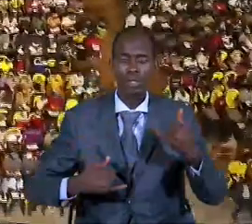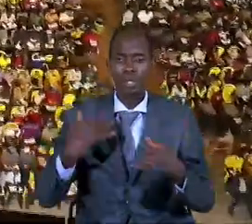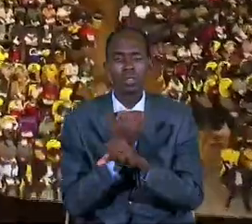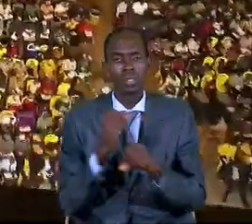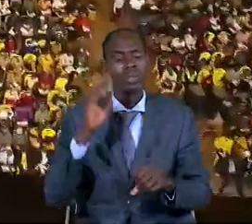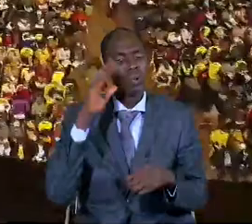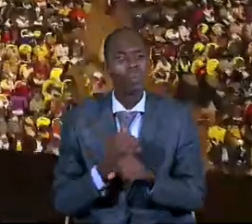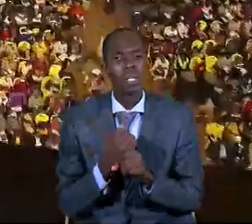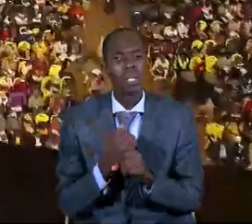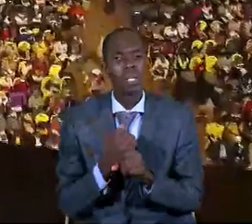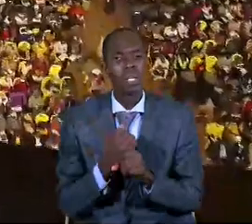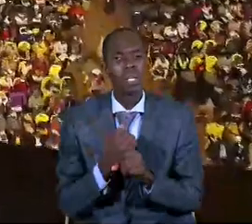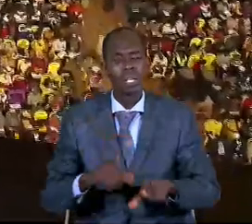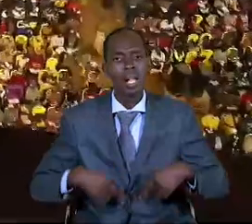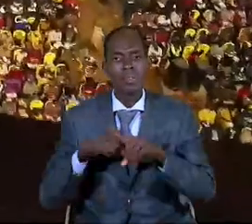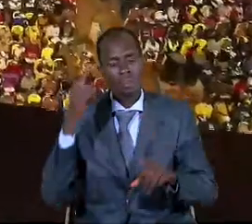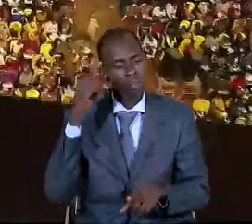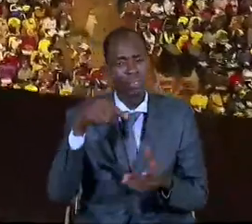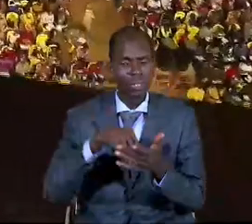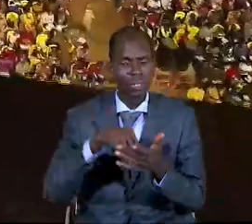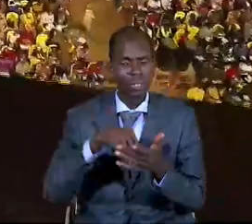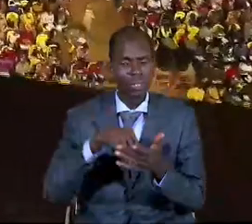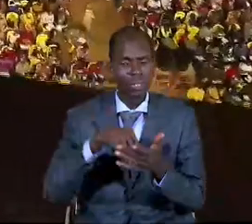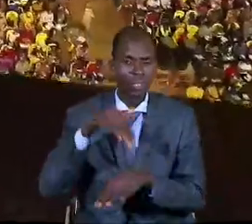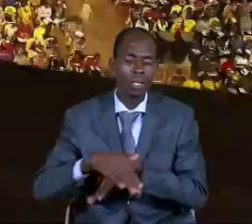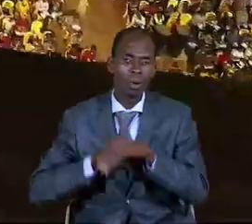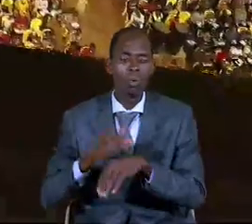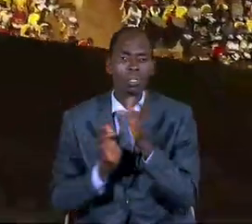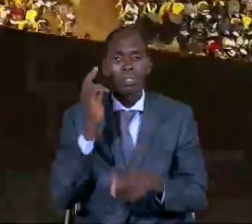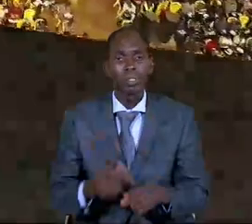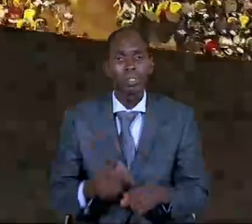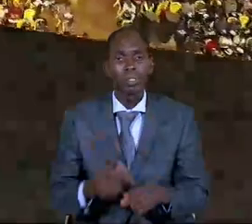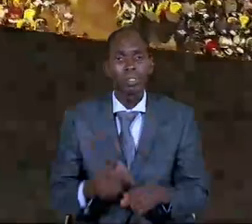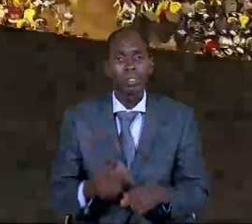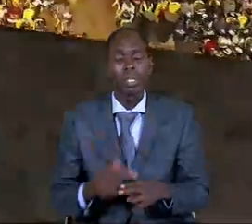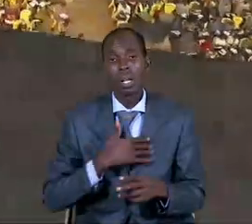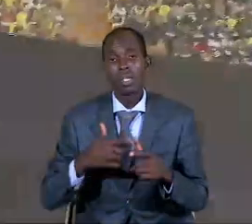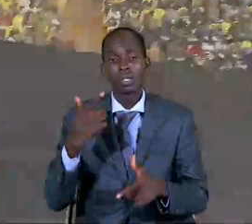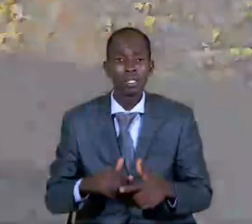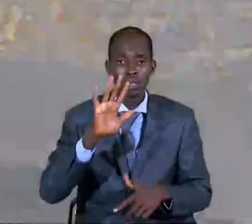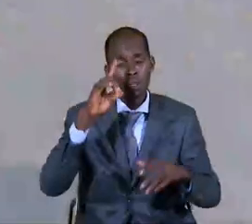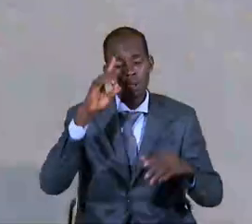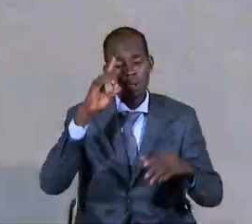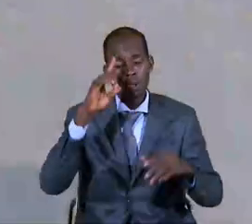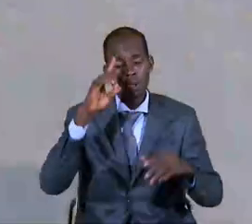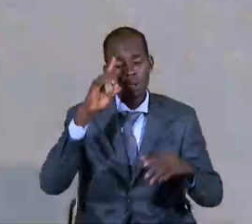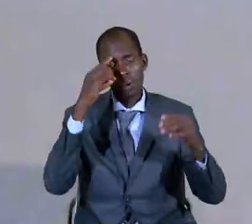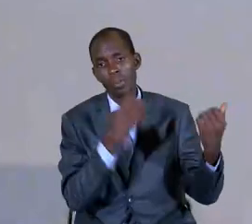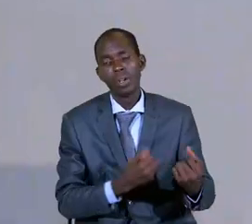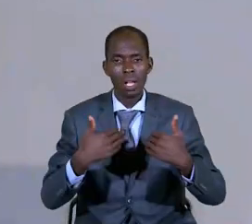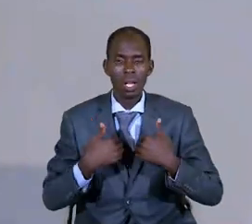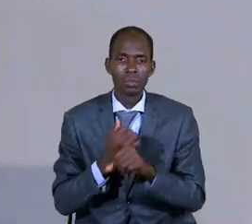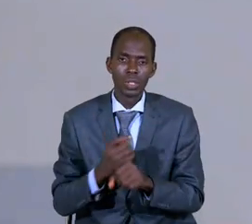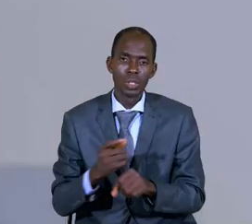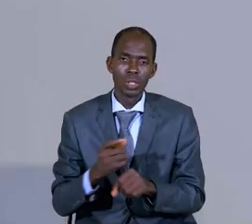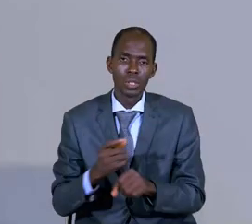from tonight. In Jesus' name. And then thy faith has made thee